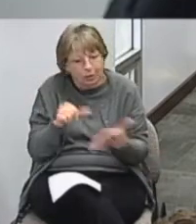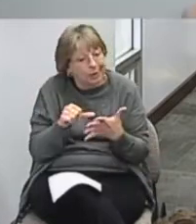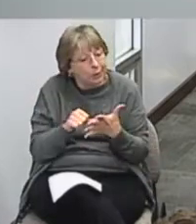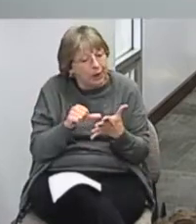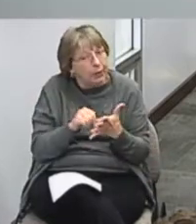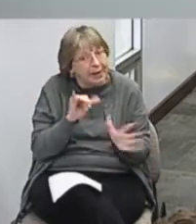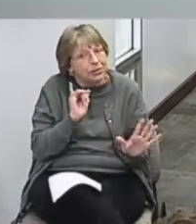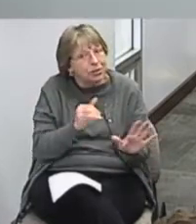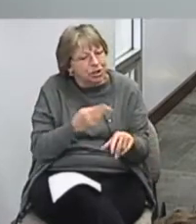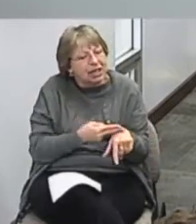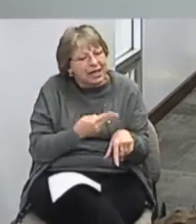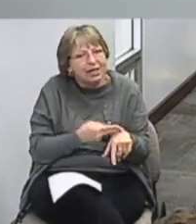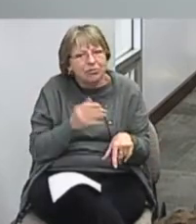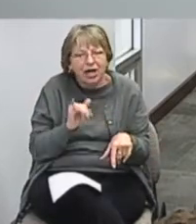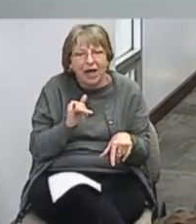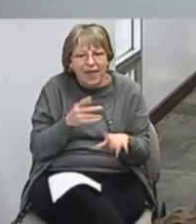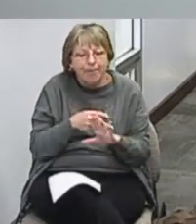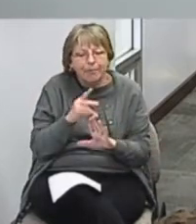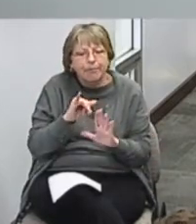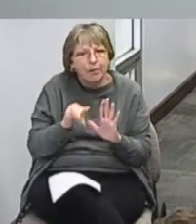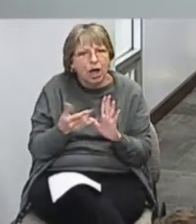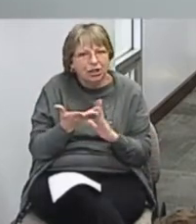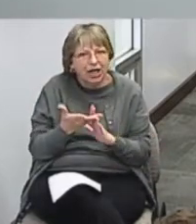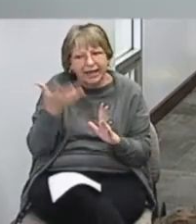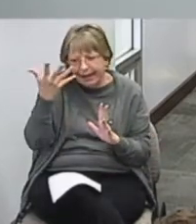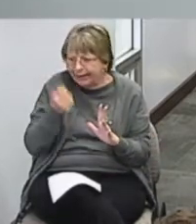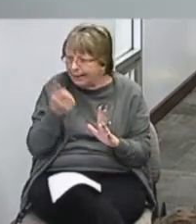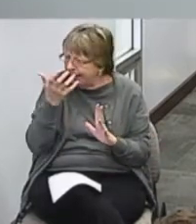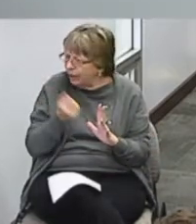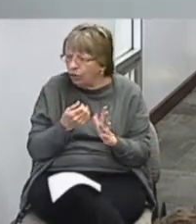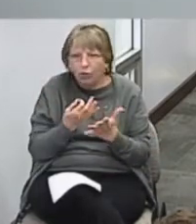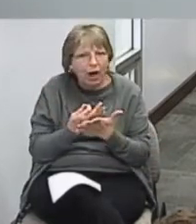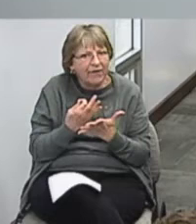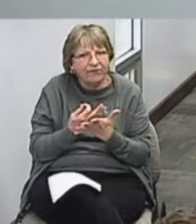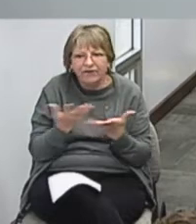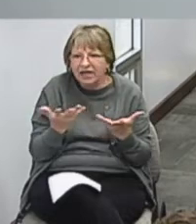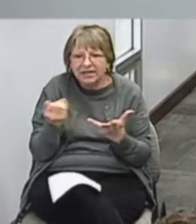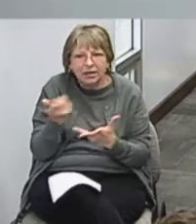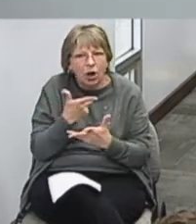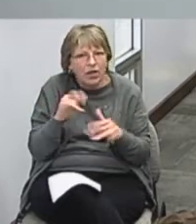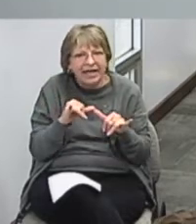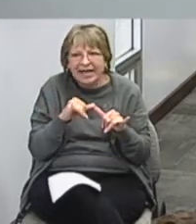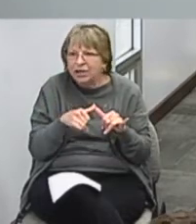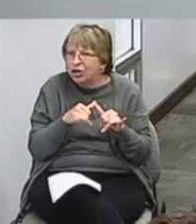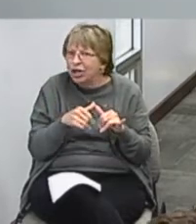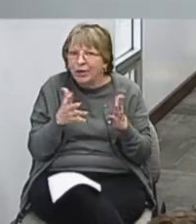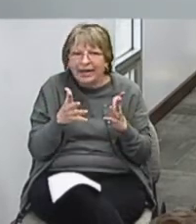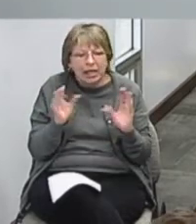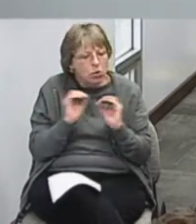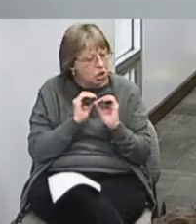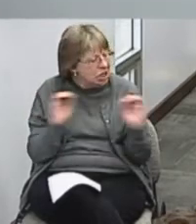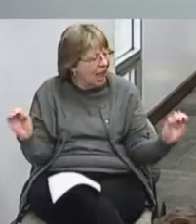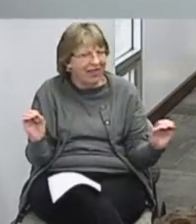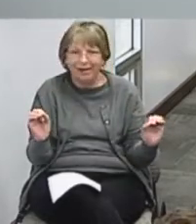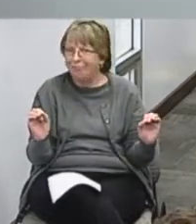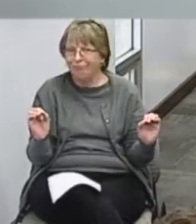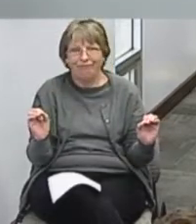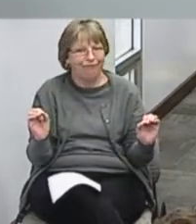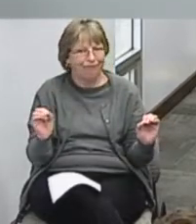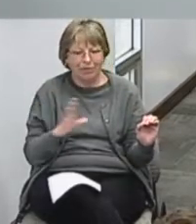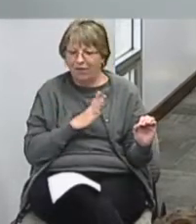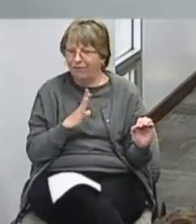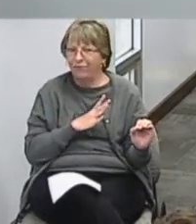that project was developed, the grant funds and just all the engineering, and there was no